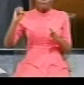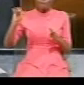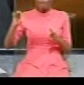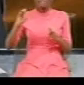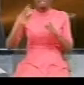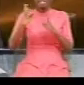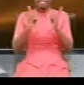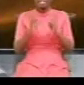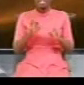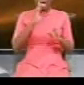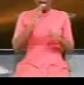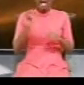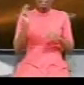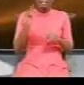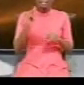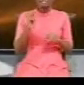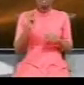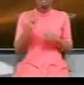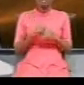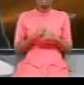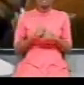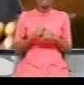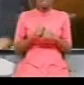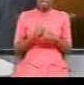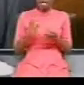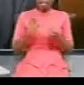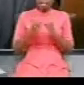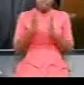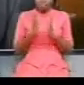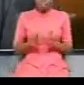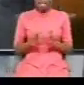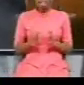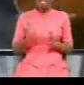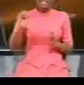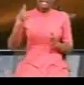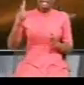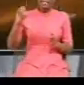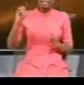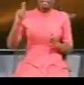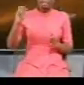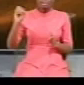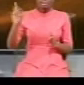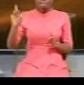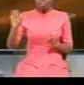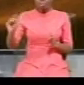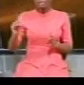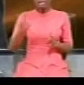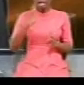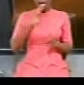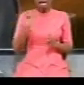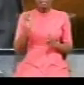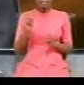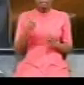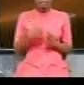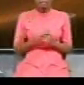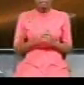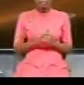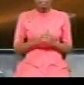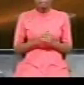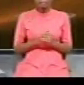needed. Translators, editors, and interpreters